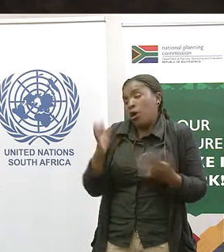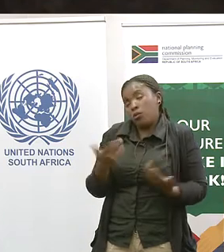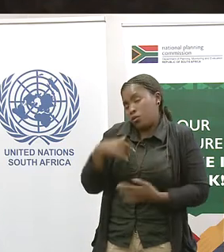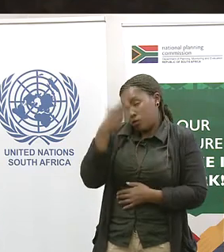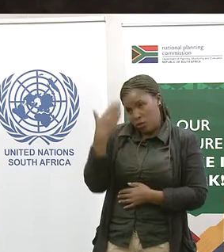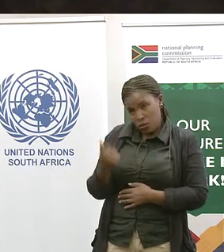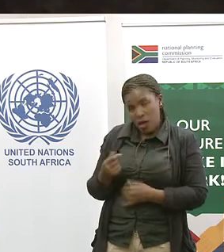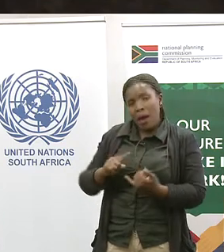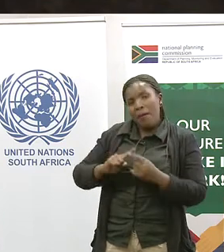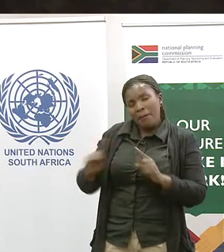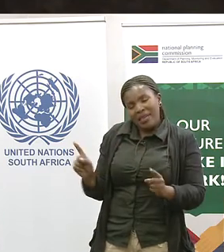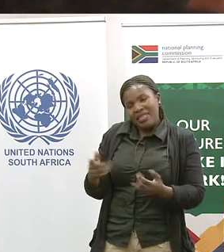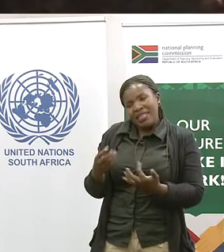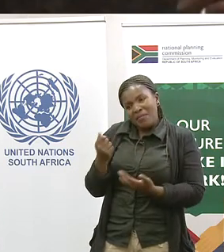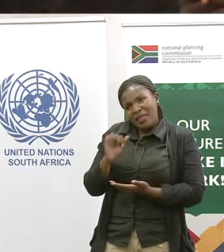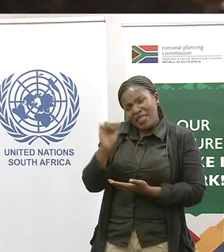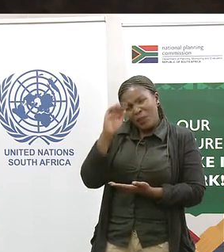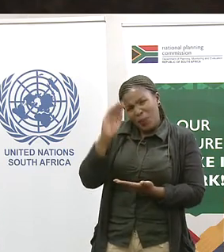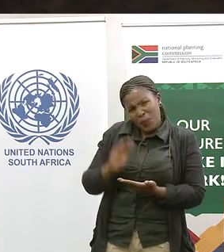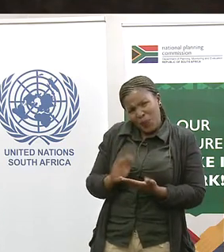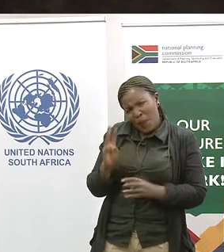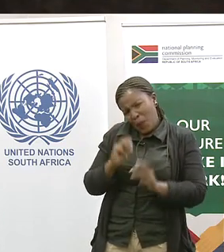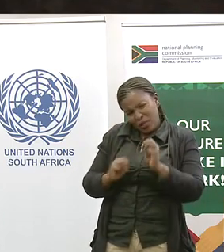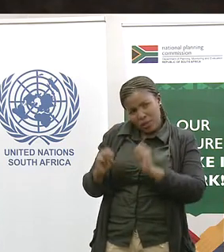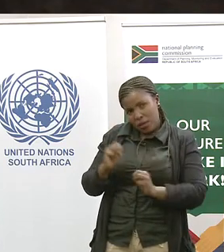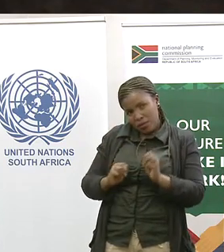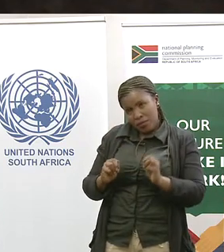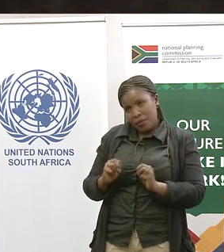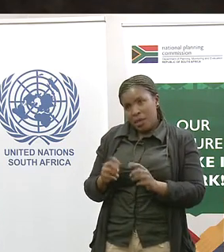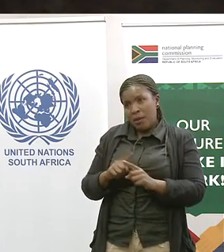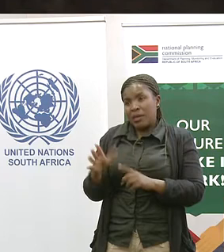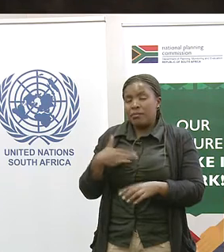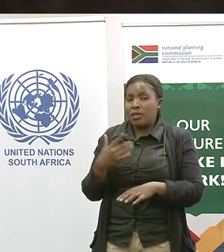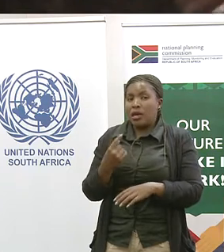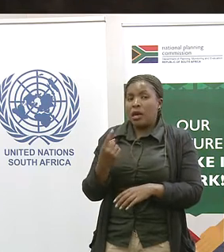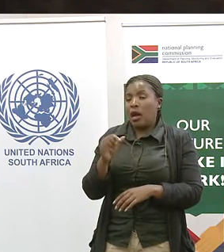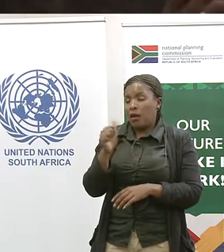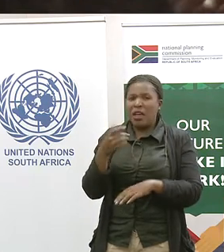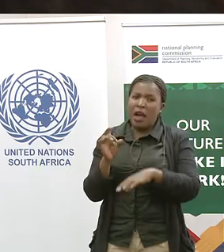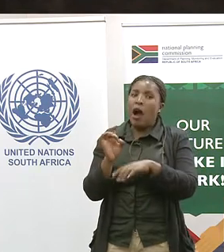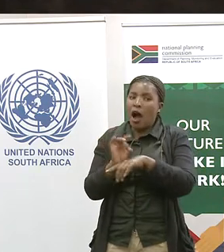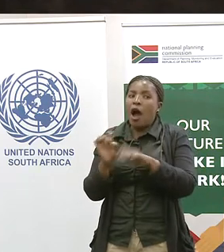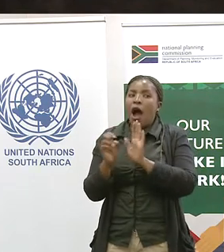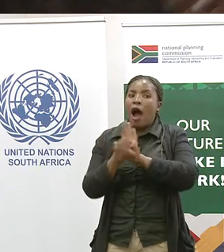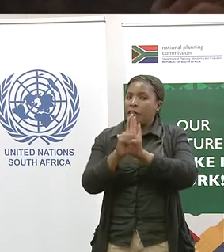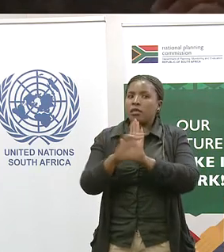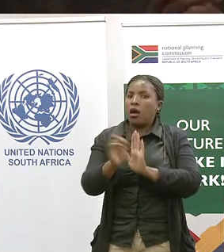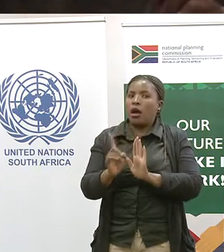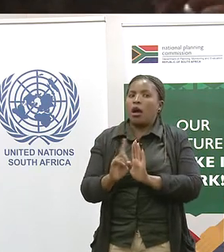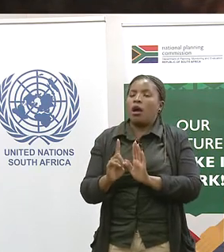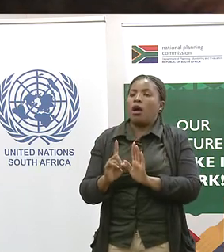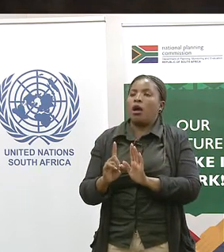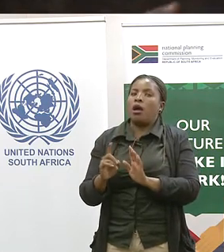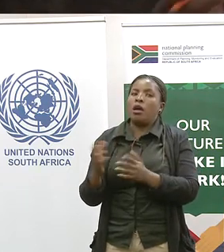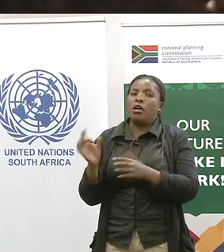but they must be monitored. So you go to, I'm not going to advertise them, you buy a crutches rubber